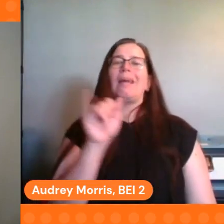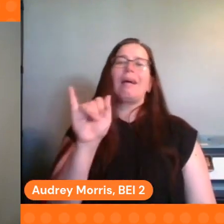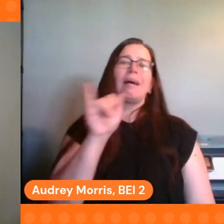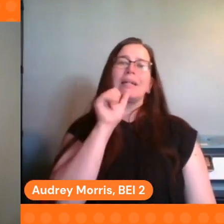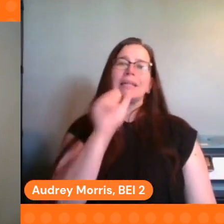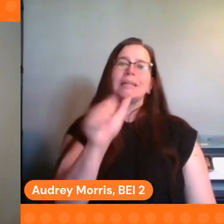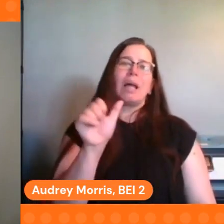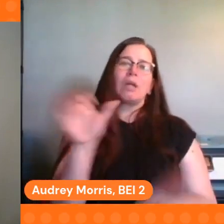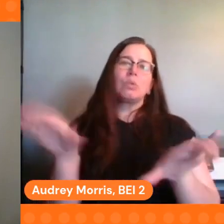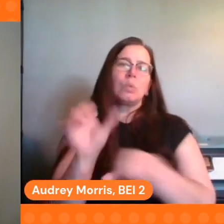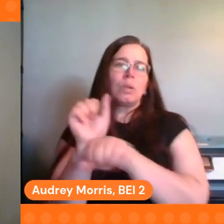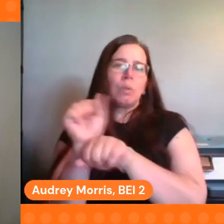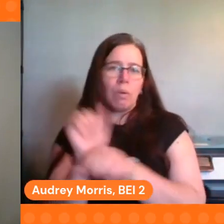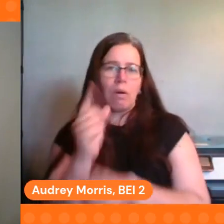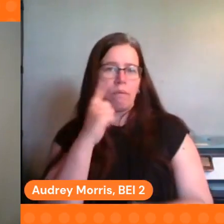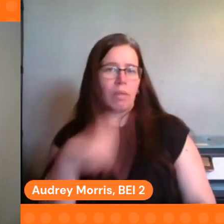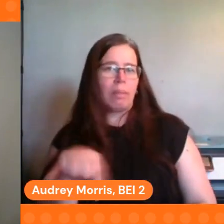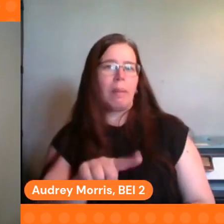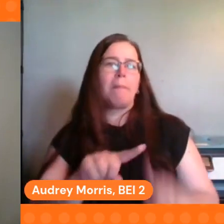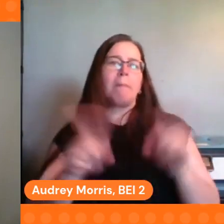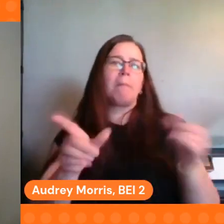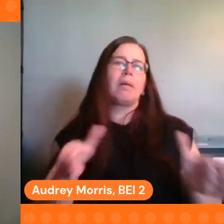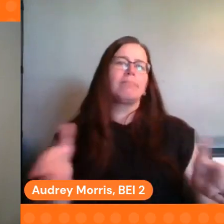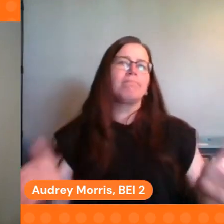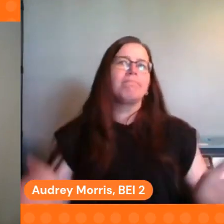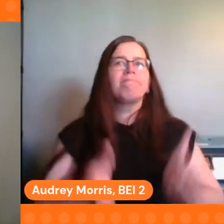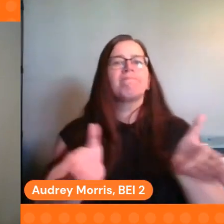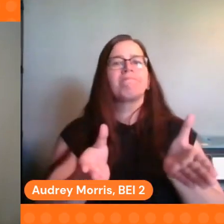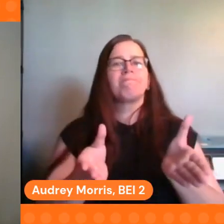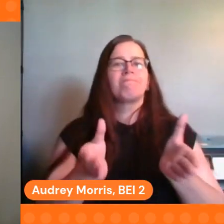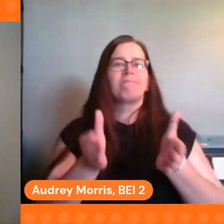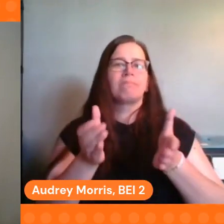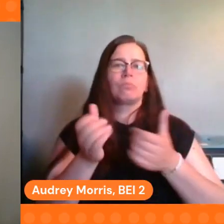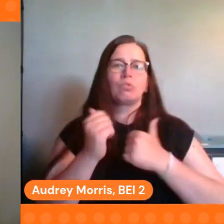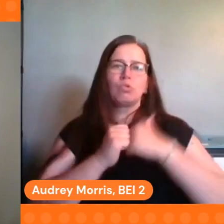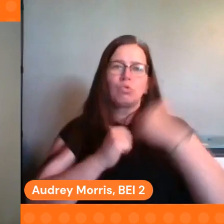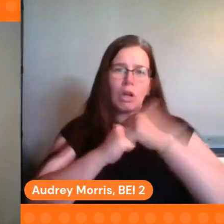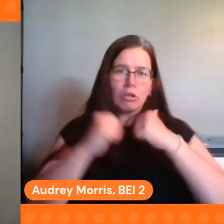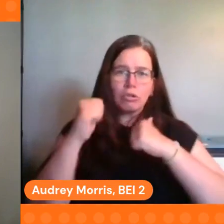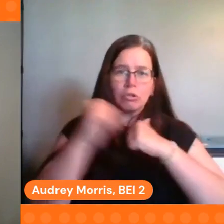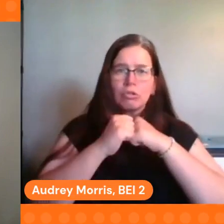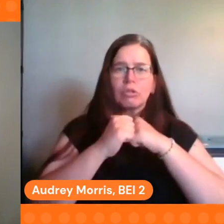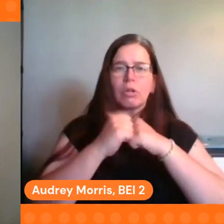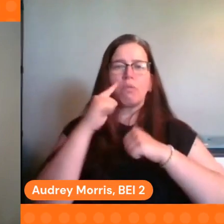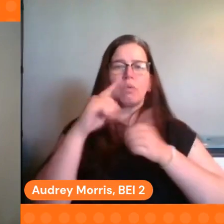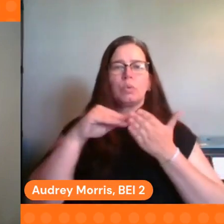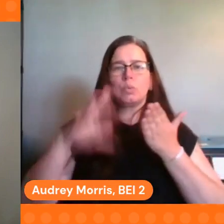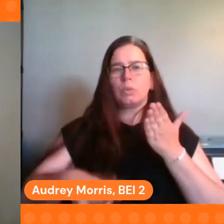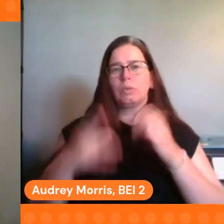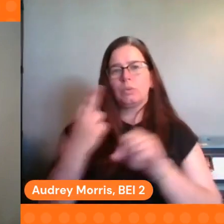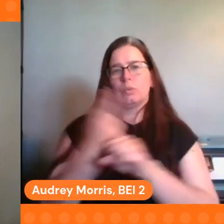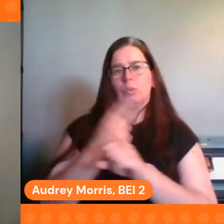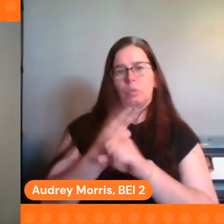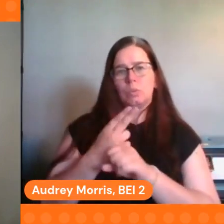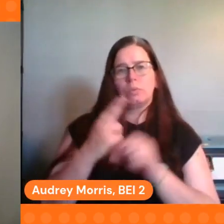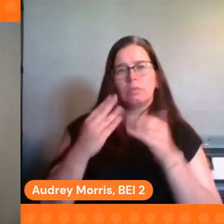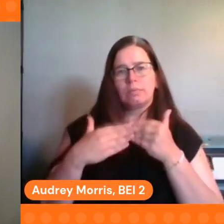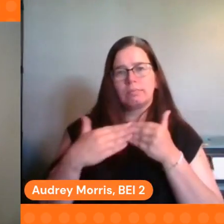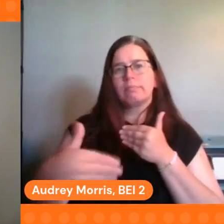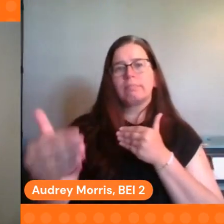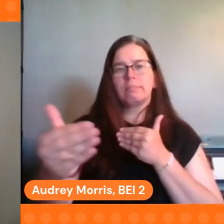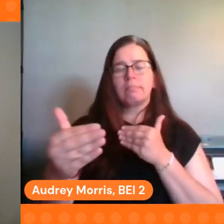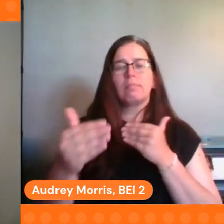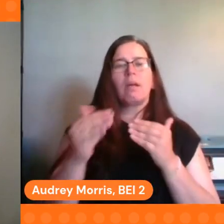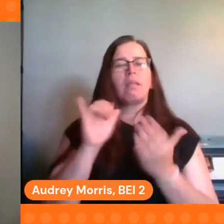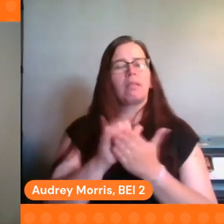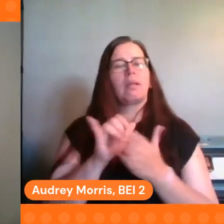them, but like just give them some like scaffolding and something for students to build on it. So I think that is an